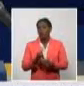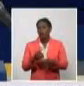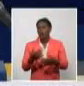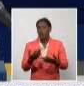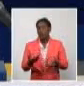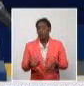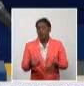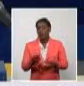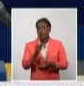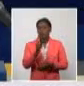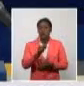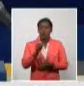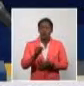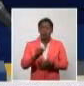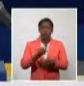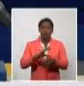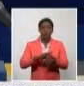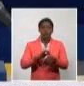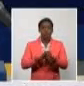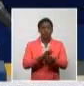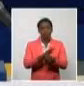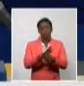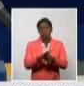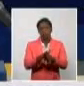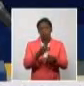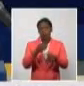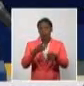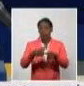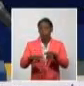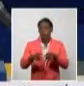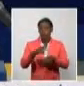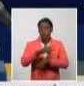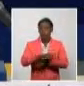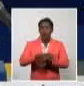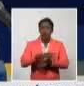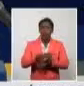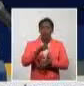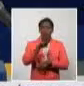4,308,809 confirmed cases. In one single day,